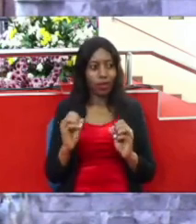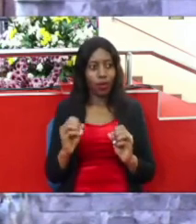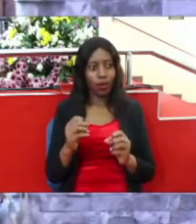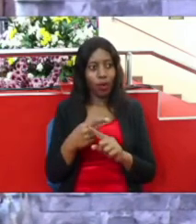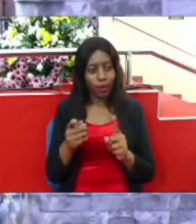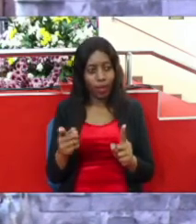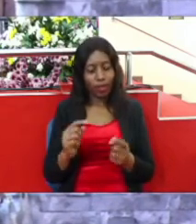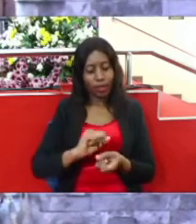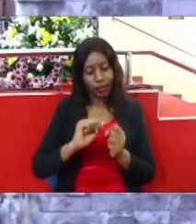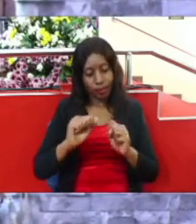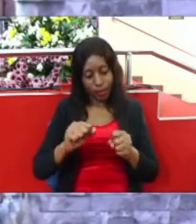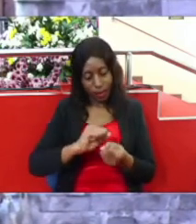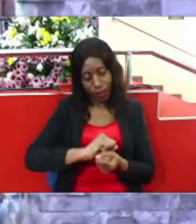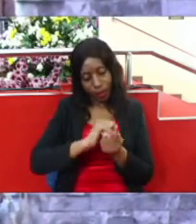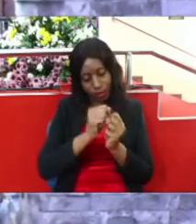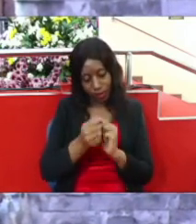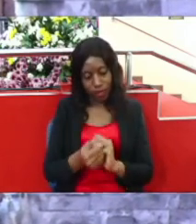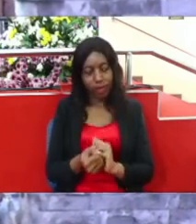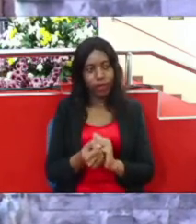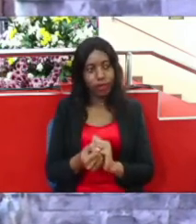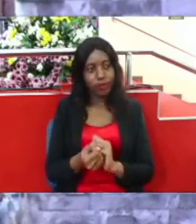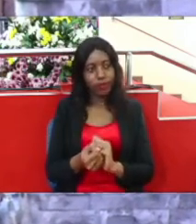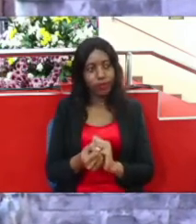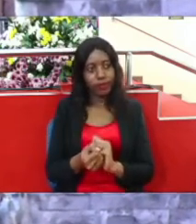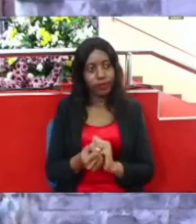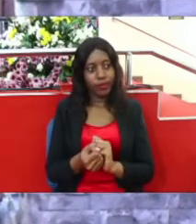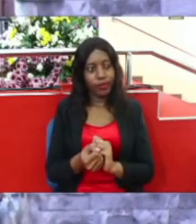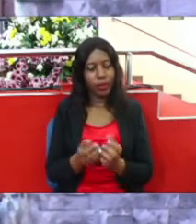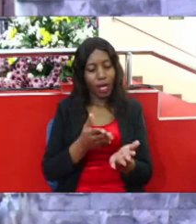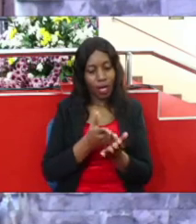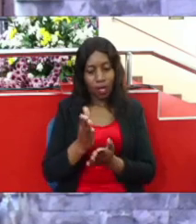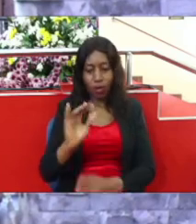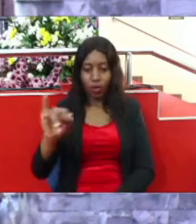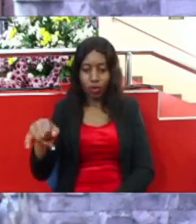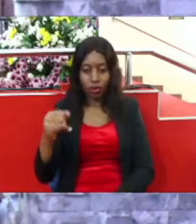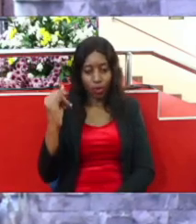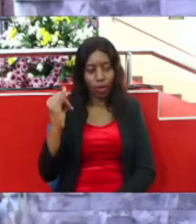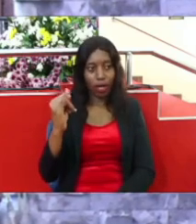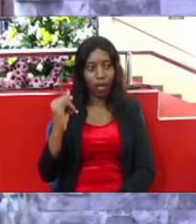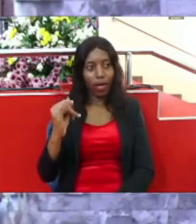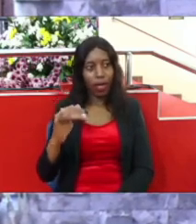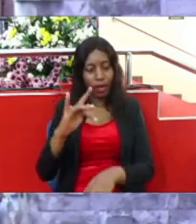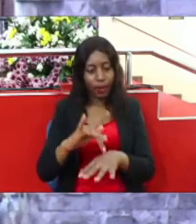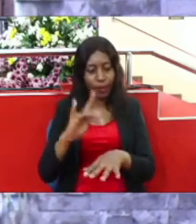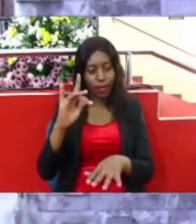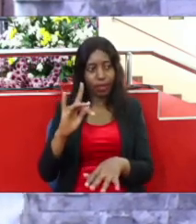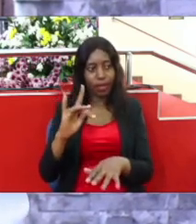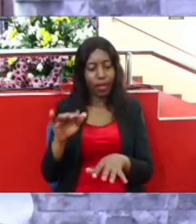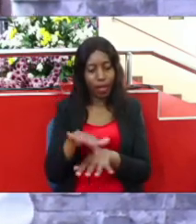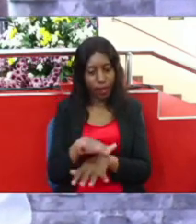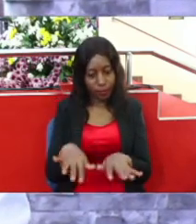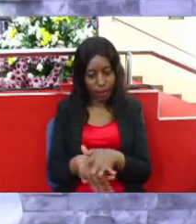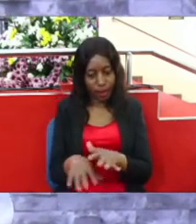involved in this story of Jonah and impacts the things that we see narrated there. Anashiriki katika hii hadithi ya Jonah